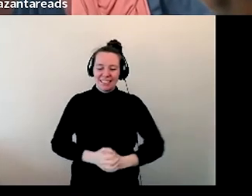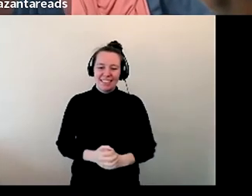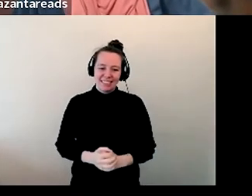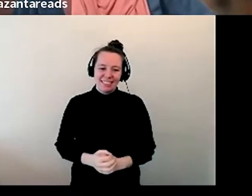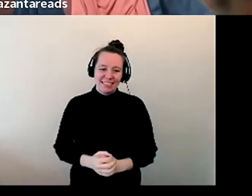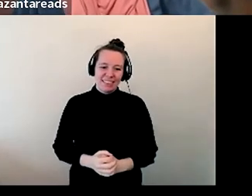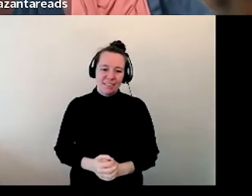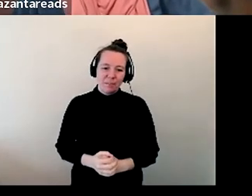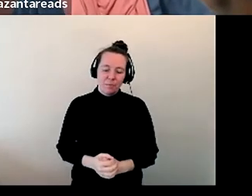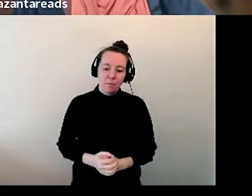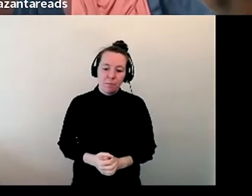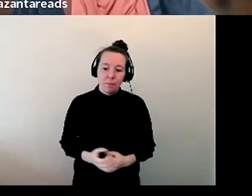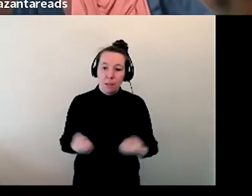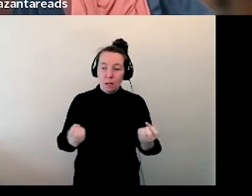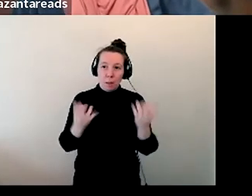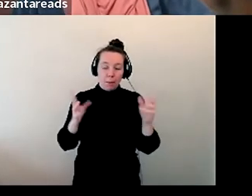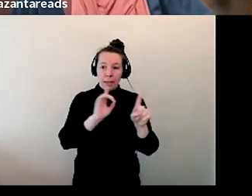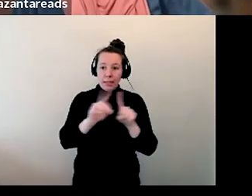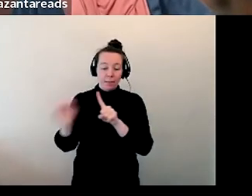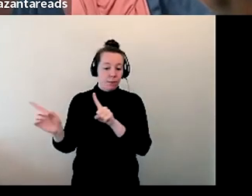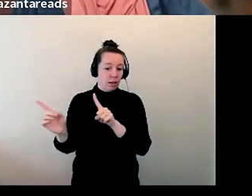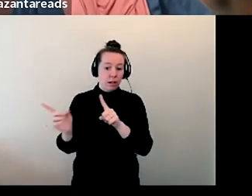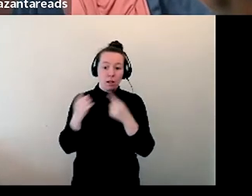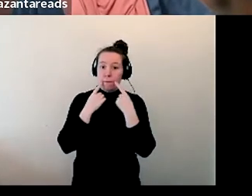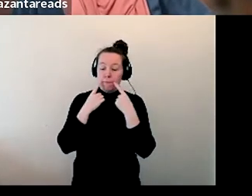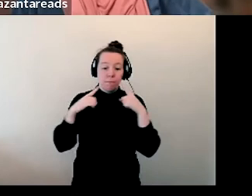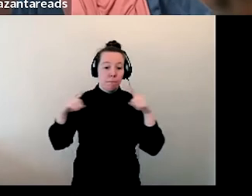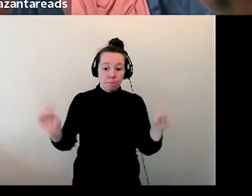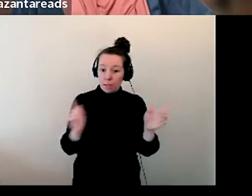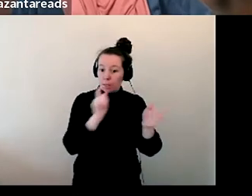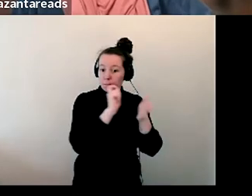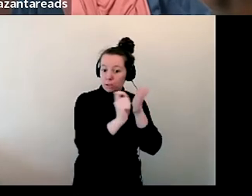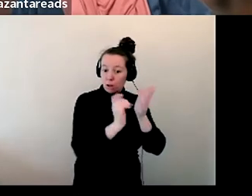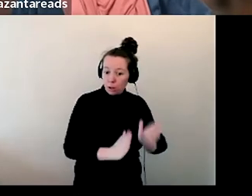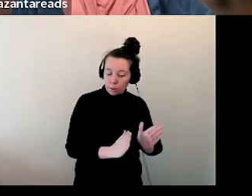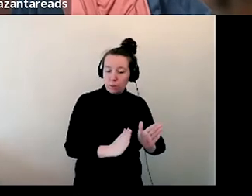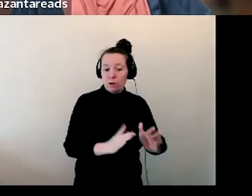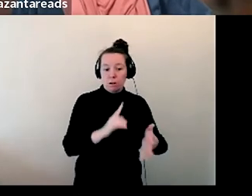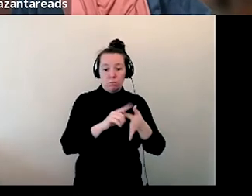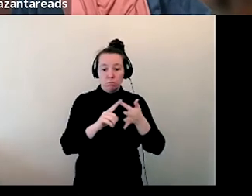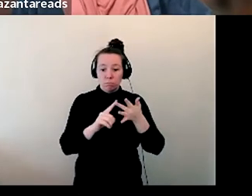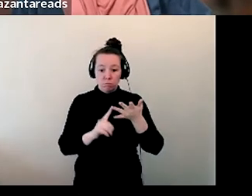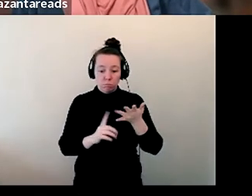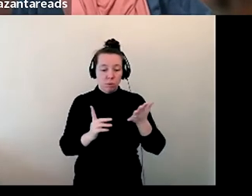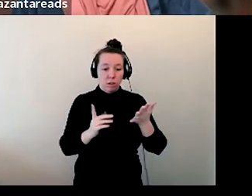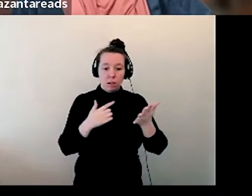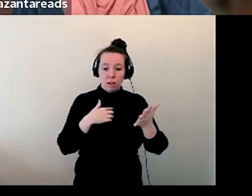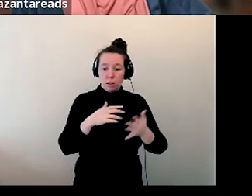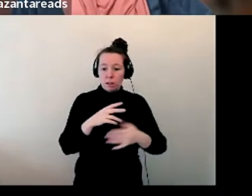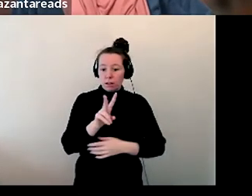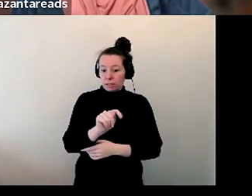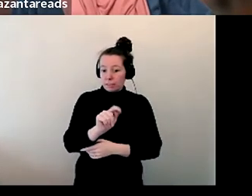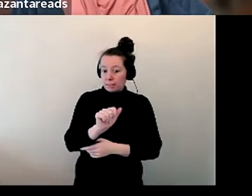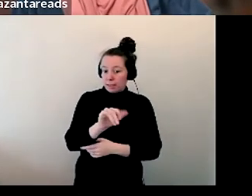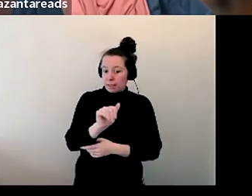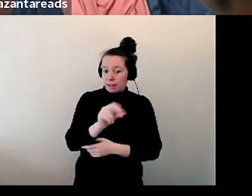had some really big authors on the podcast, some really big content creators. We had Victoria Aveyard, Nisha Sharma. We just had Talia Hibbert